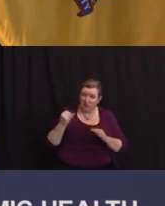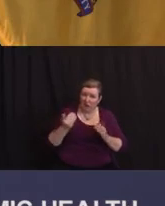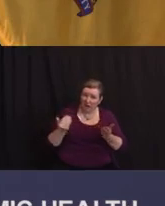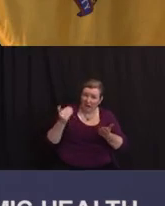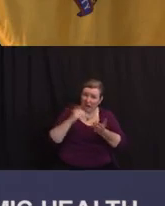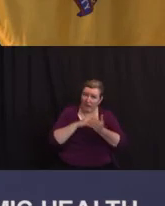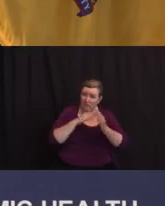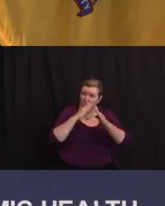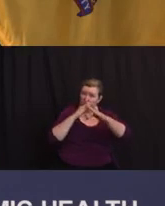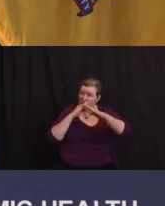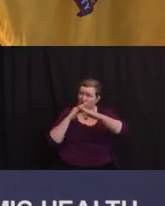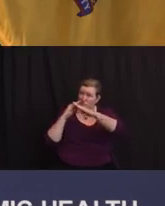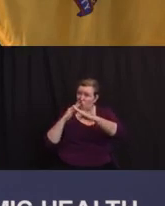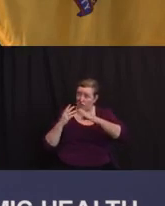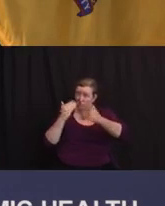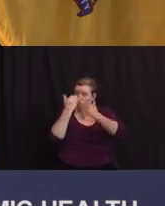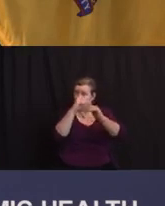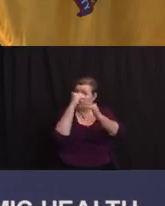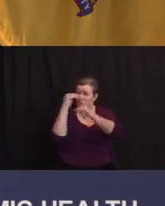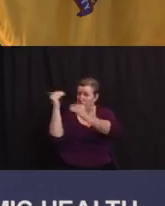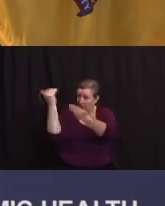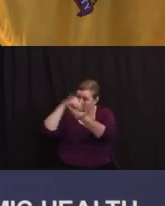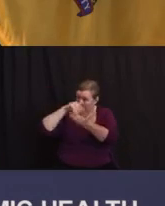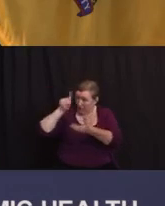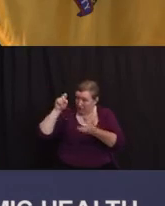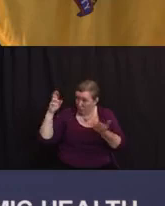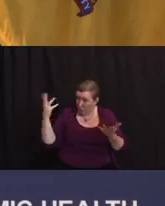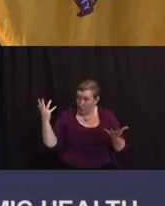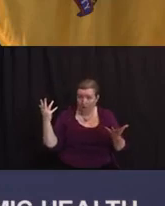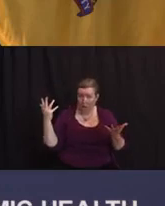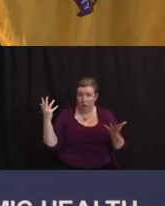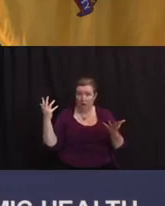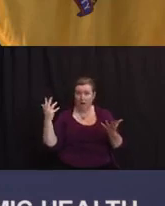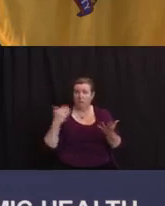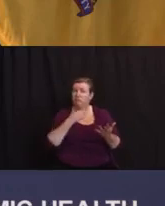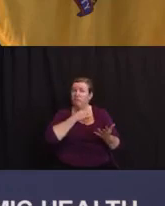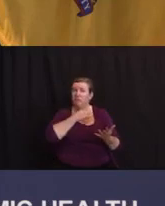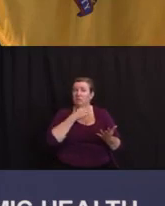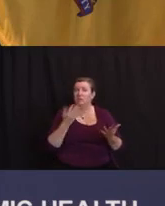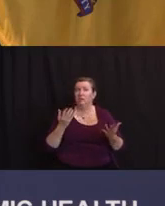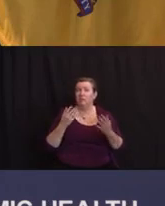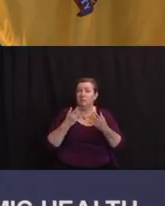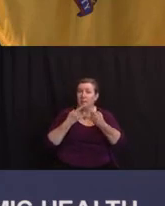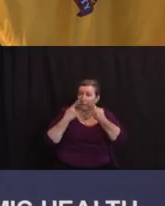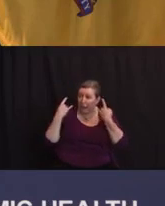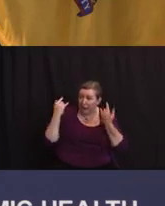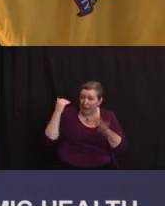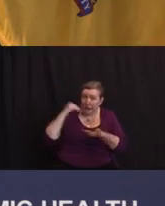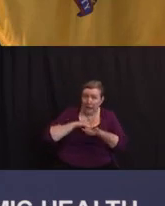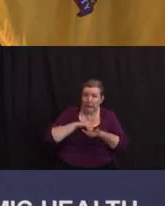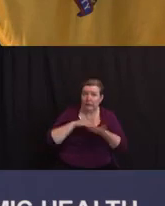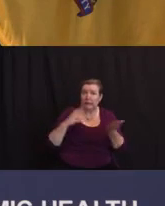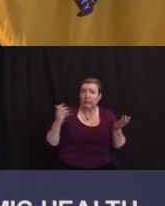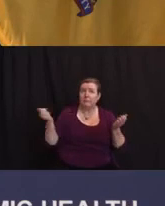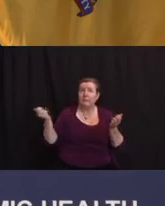need to see for that to happen? For example, masks, I imagine that would be something